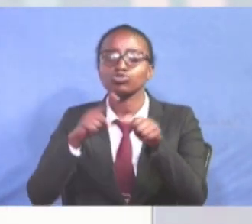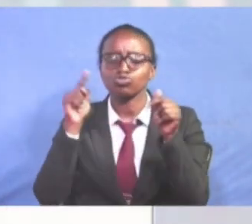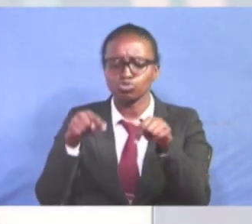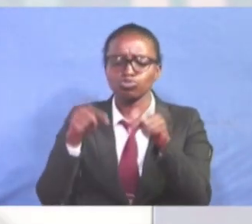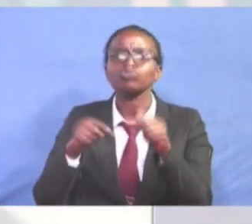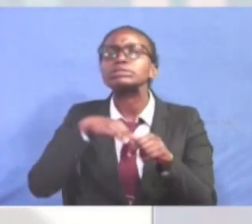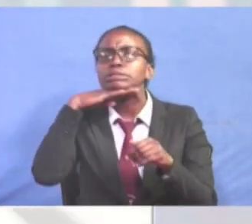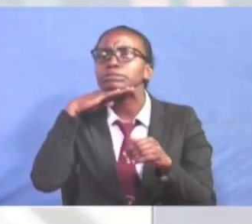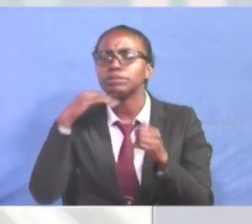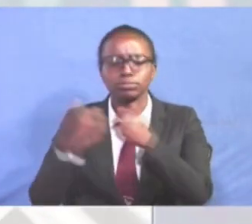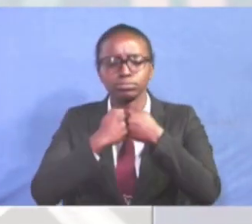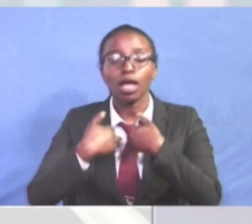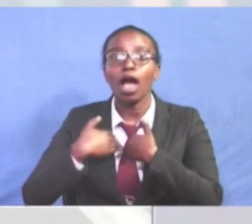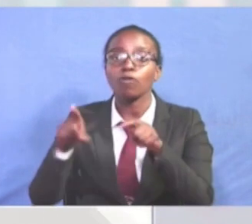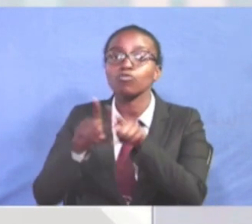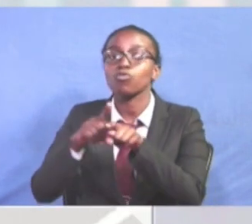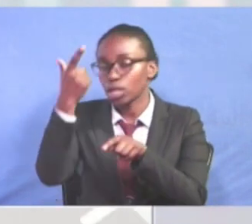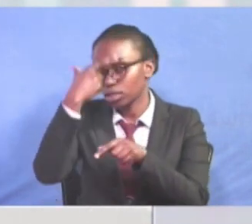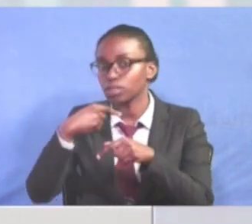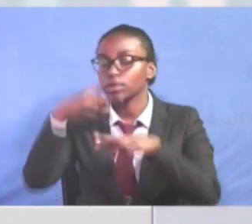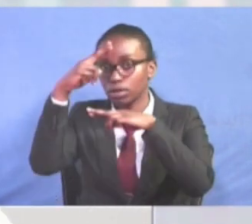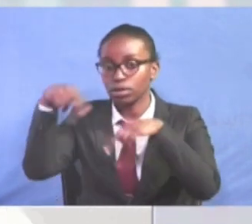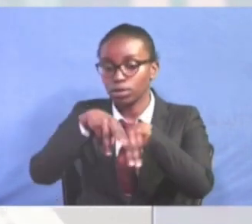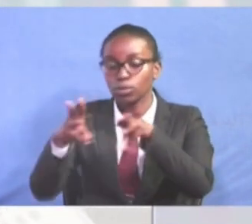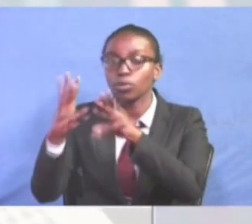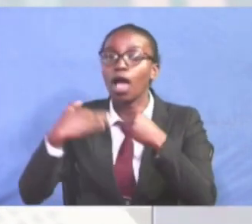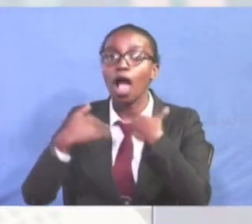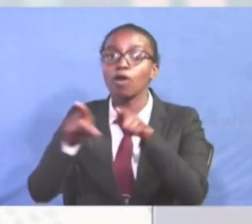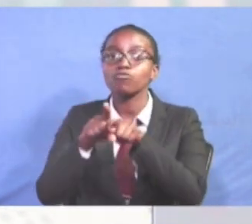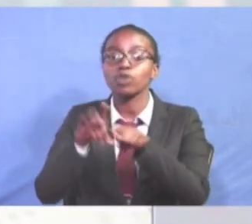road accident along the Thika Superhighway.